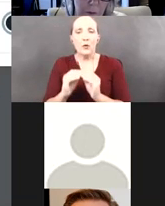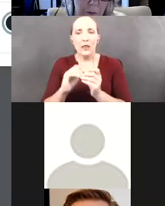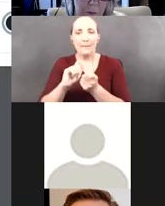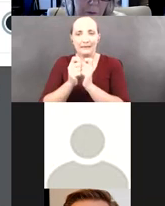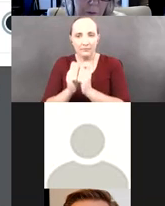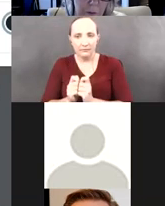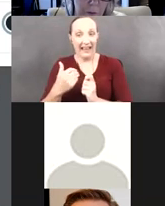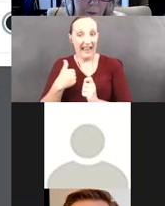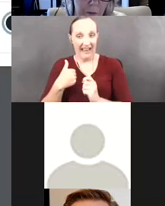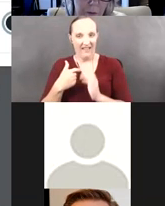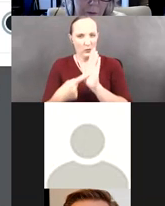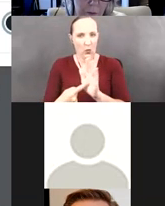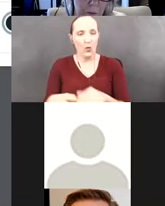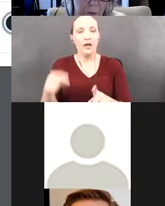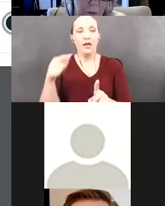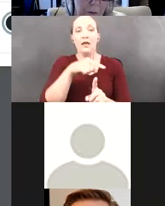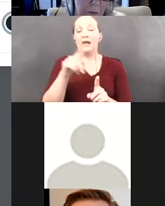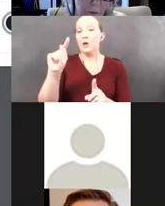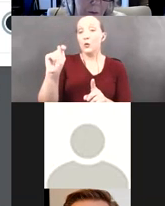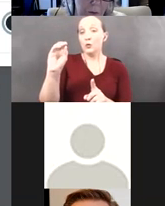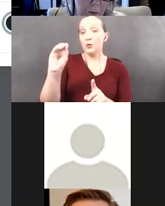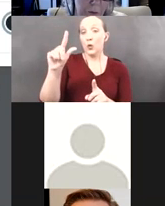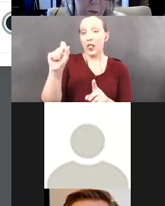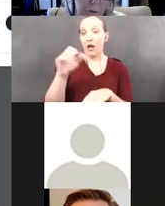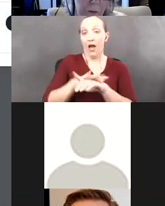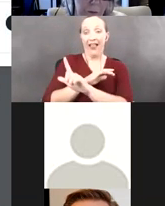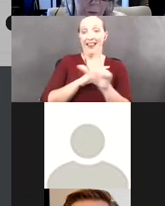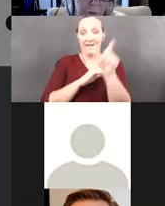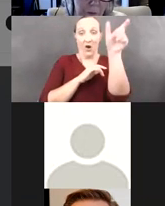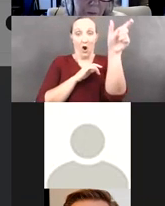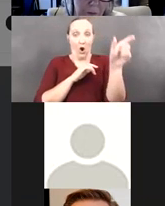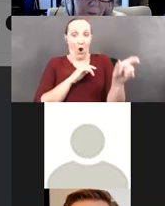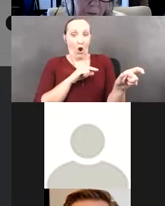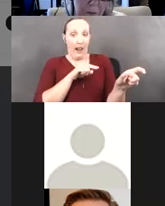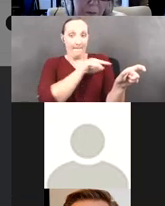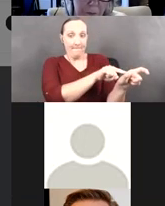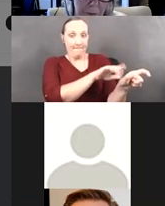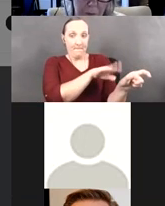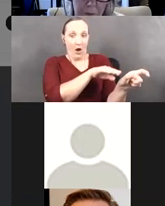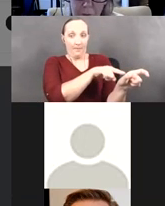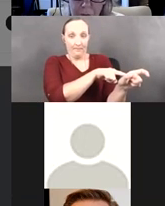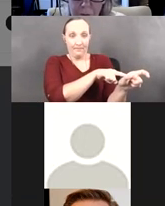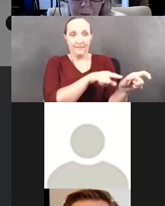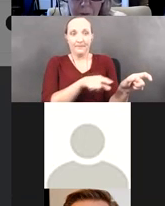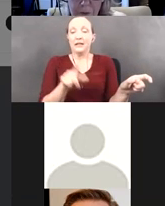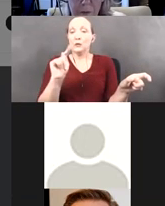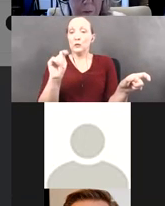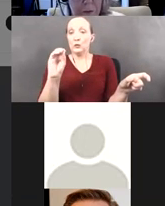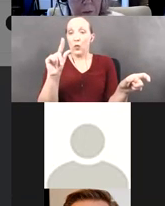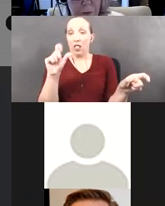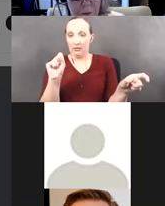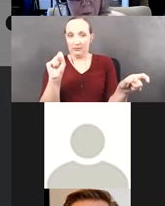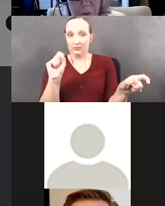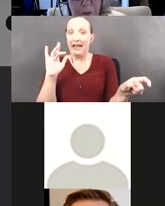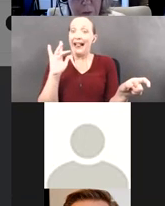aplicación de InSync. manipulatives, Para click on Tools localizar on the esos left-hand side of the manipulativos, tiene que screen. hacerle clic en Tools, que es From here, herramientas, you a la will mano